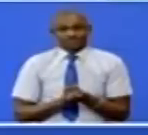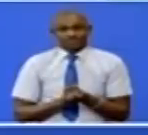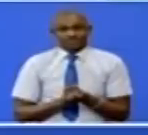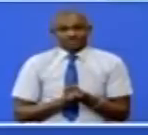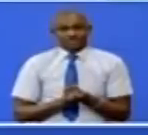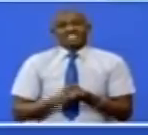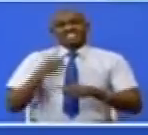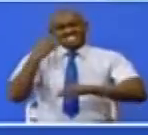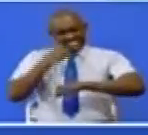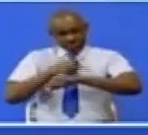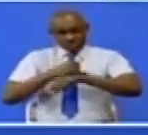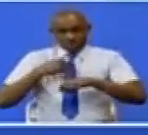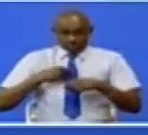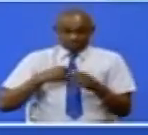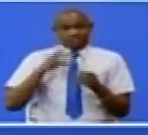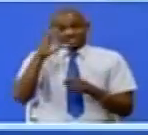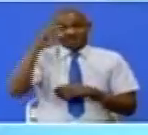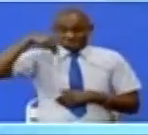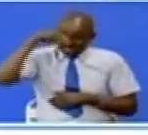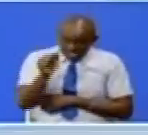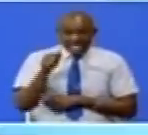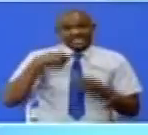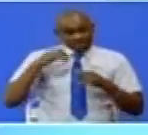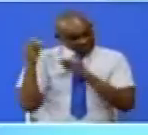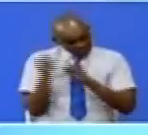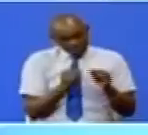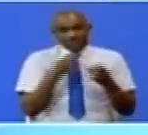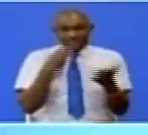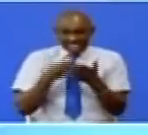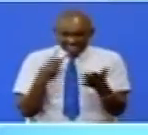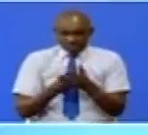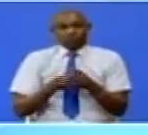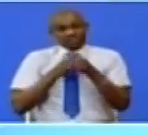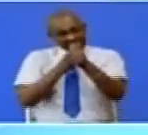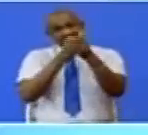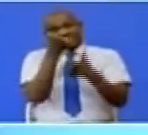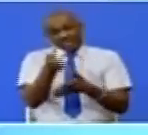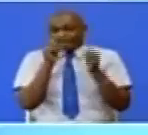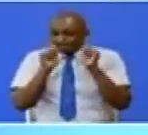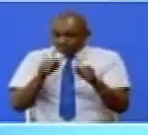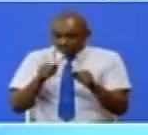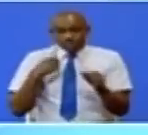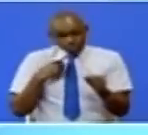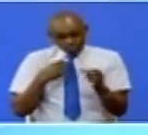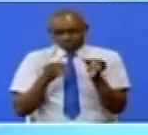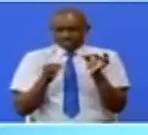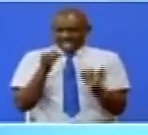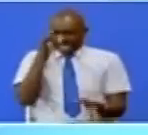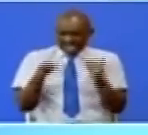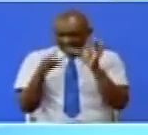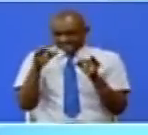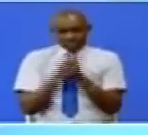Now, the Institute of Certified Public Accountants has introduced new financial reporting guidelines in an effort to properly analyze